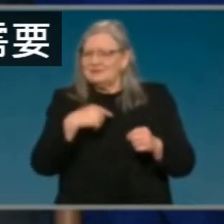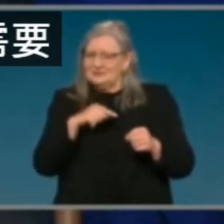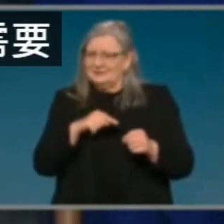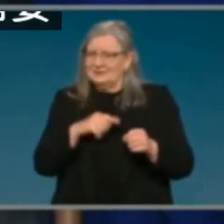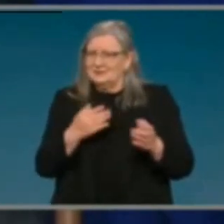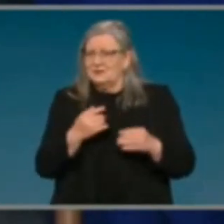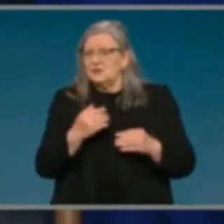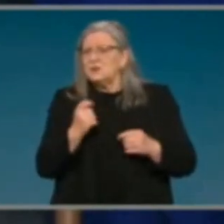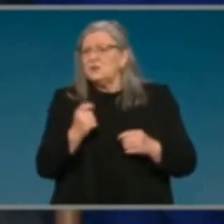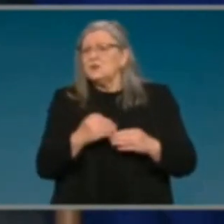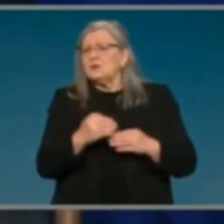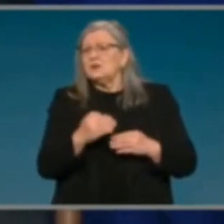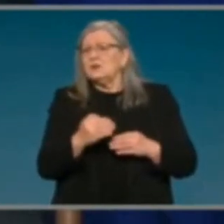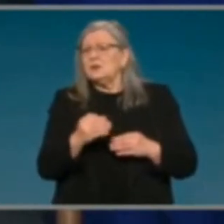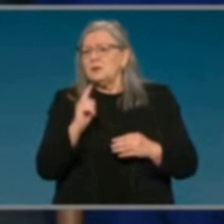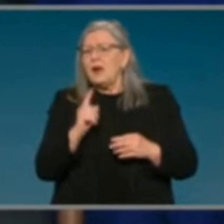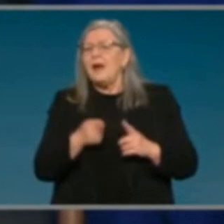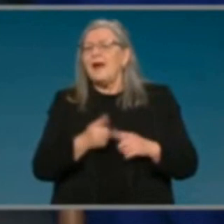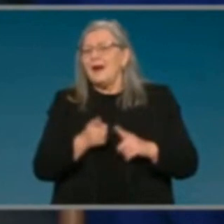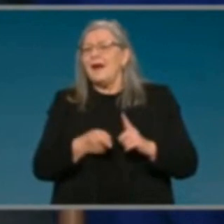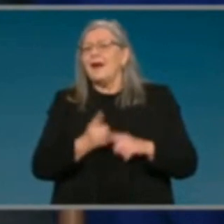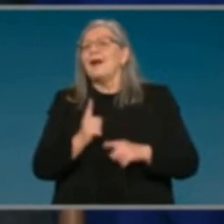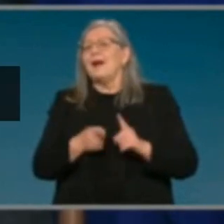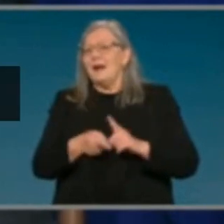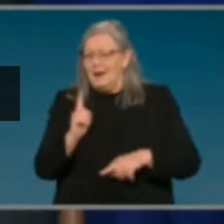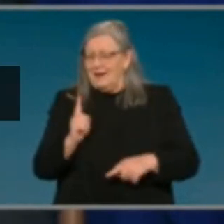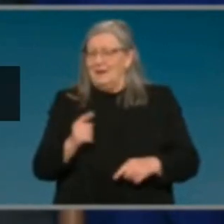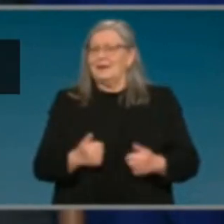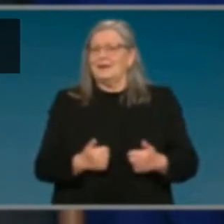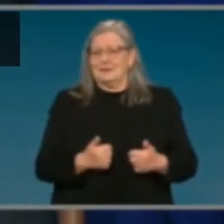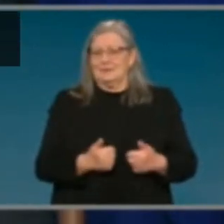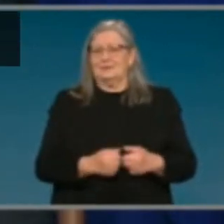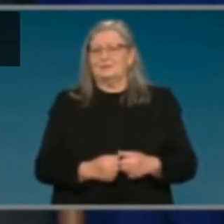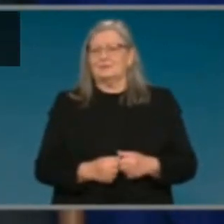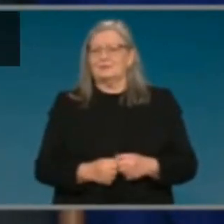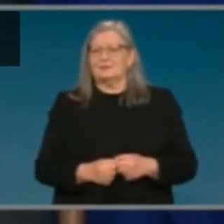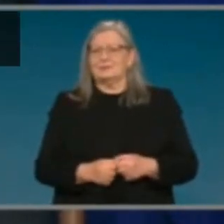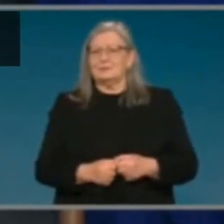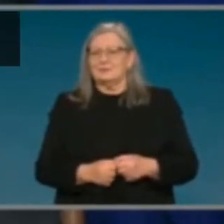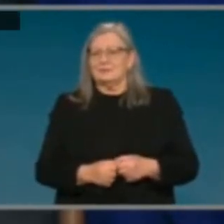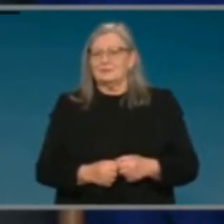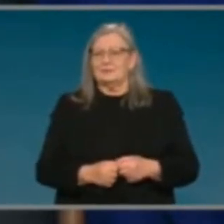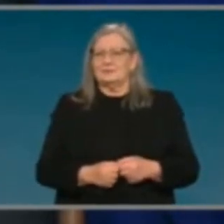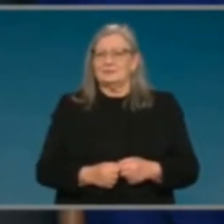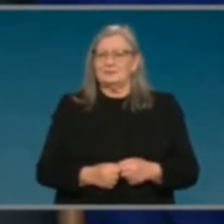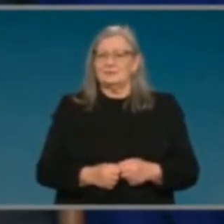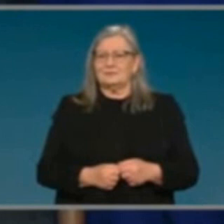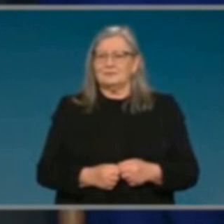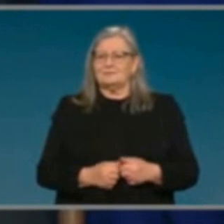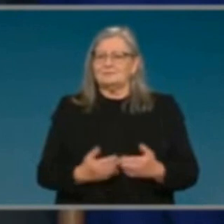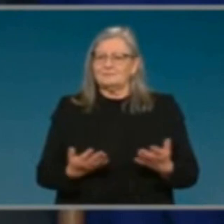severity, and the vaccine effectiveness. And I've mentioned some of those things already. So alert, not